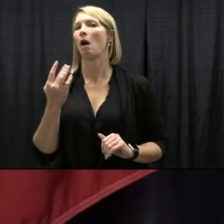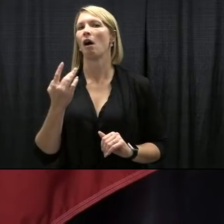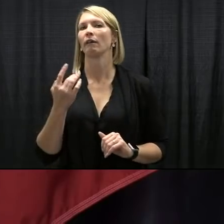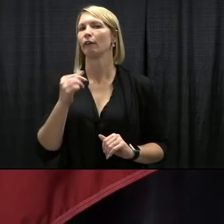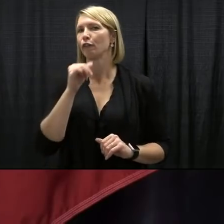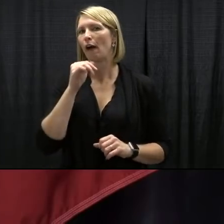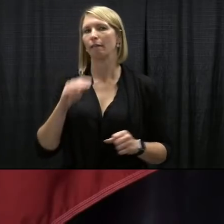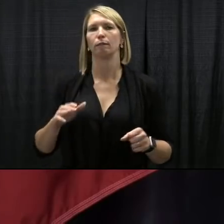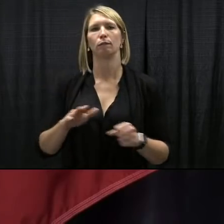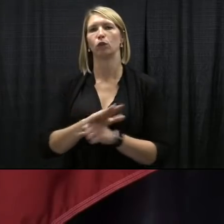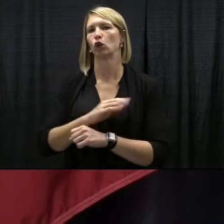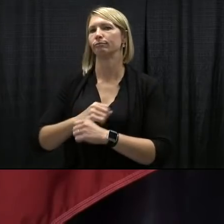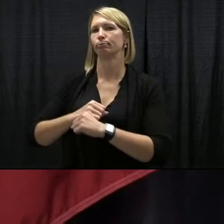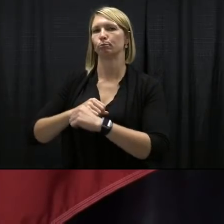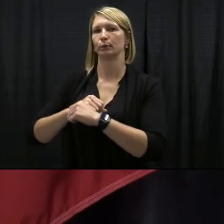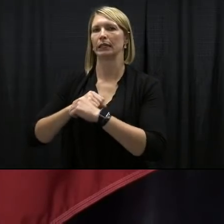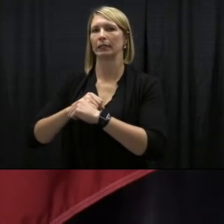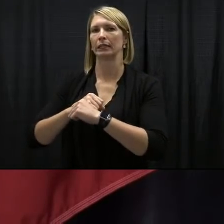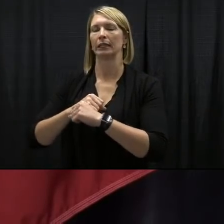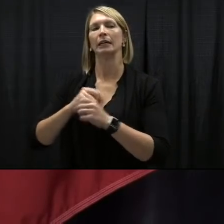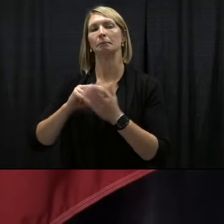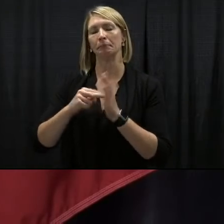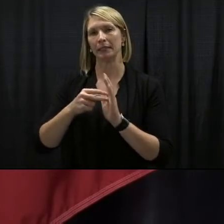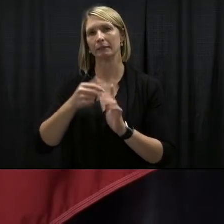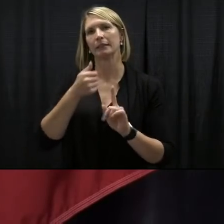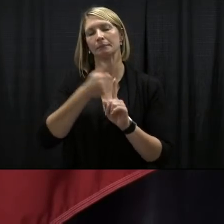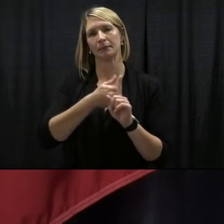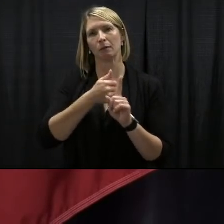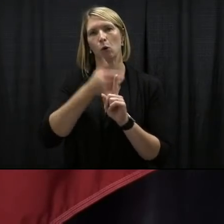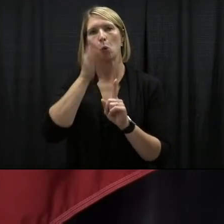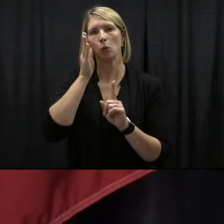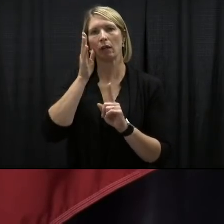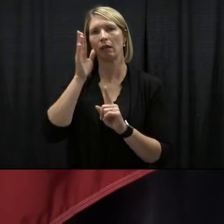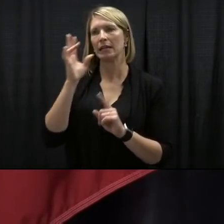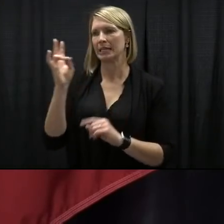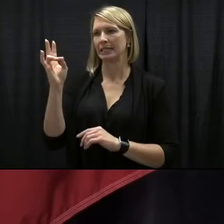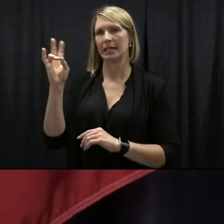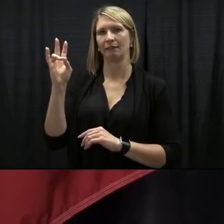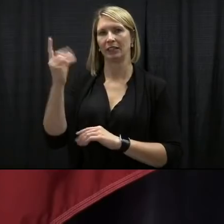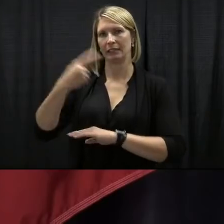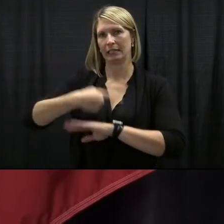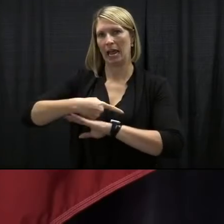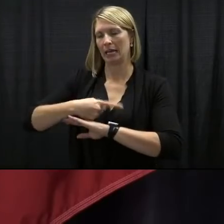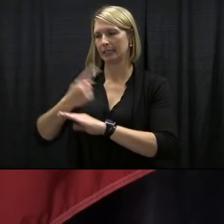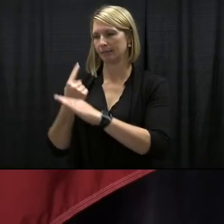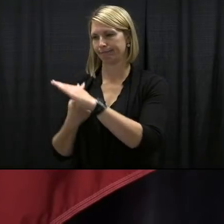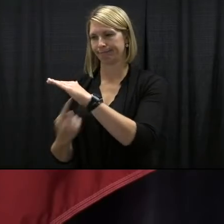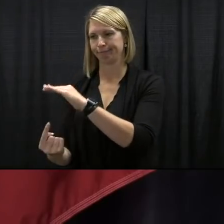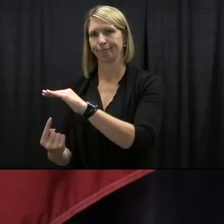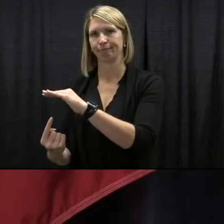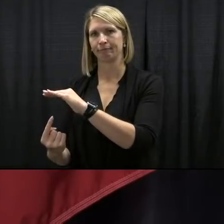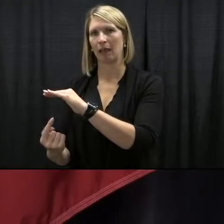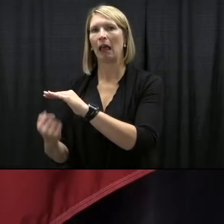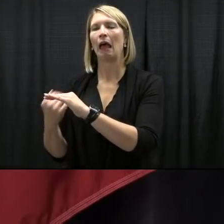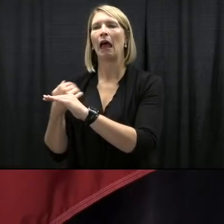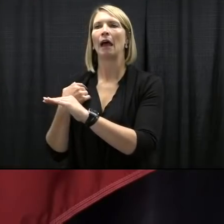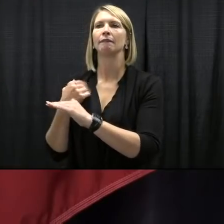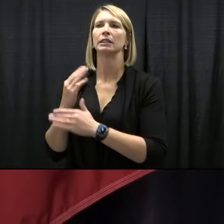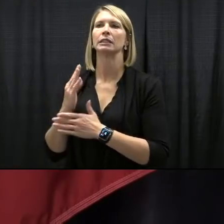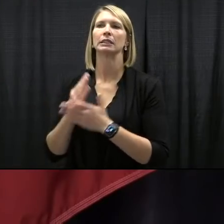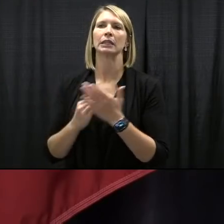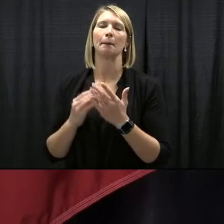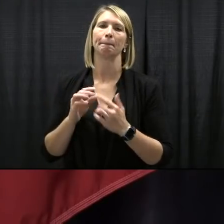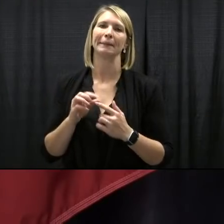have to isolate for the 7 days. And, under exceptional circumstances, we have allowed